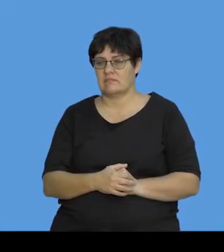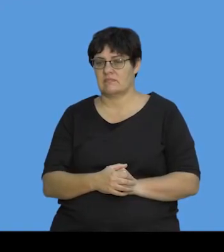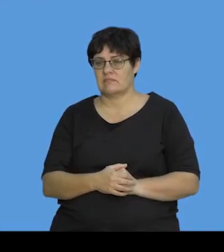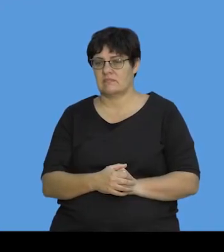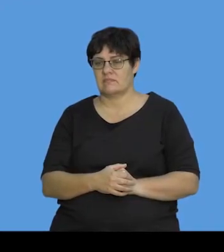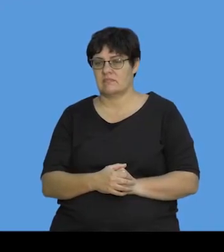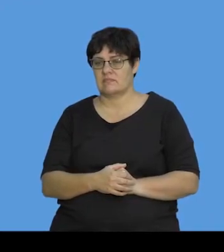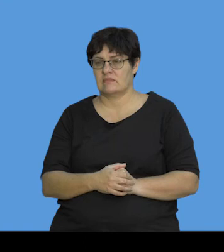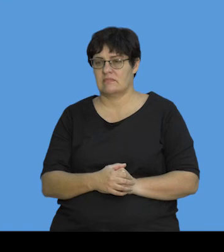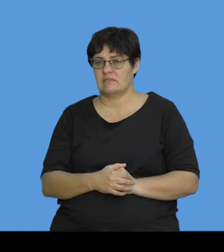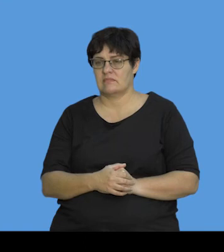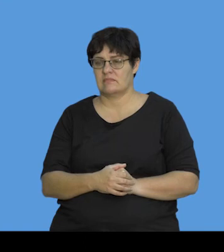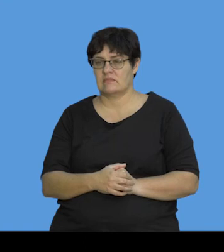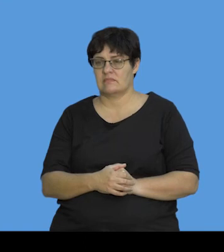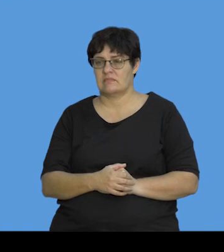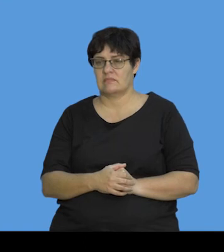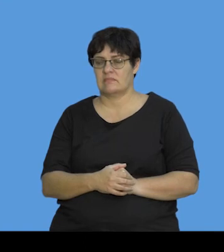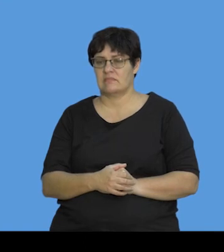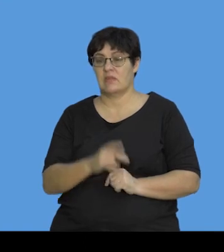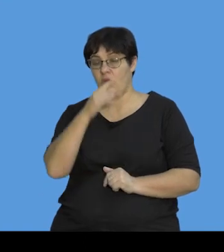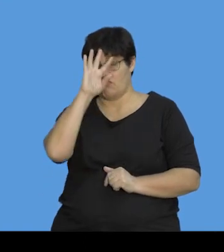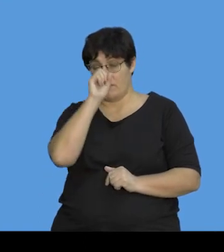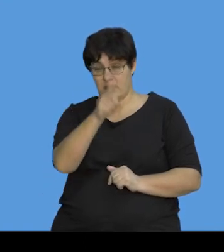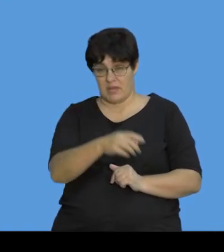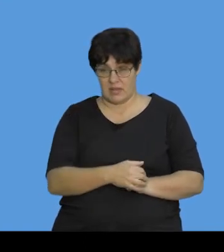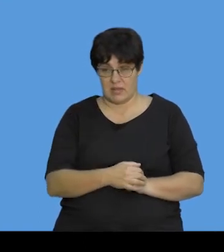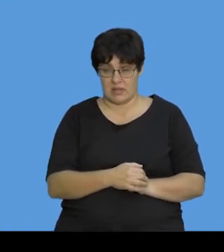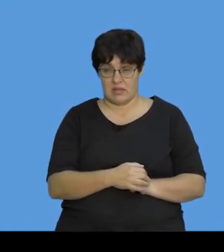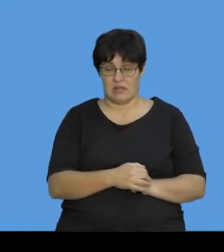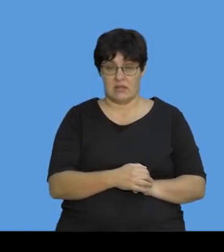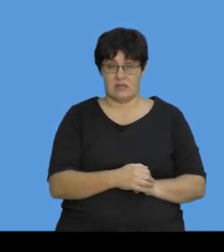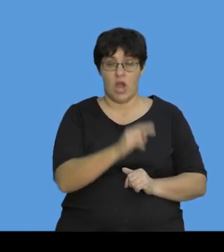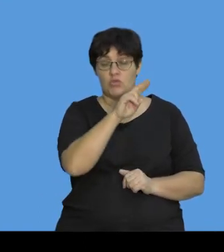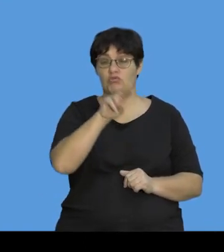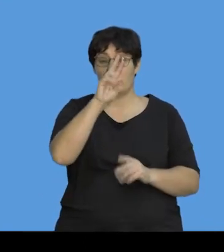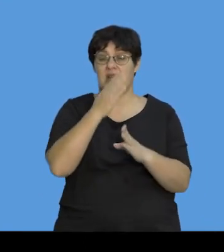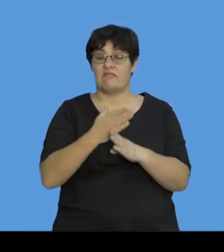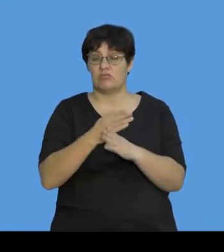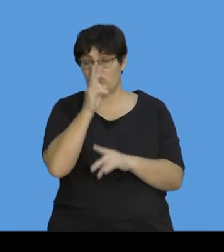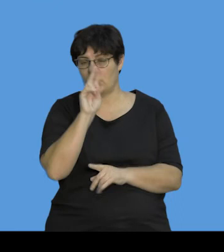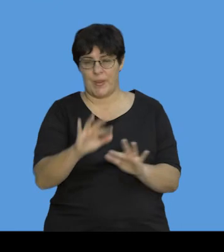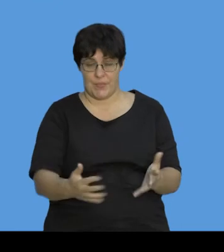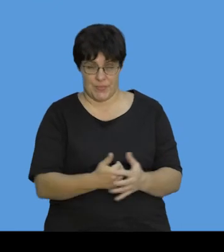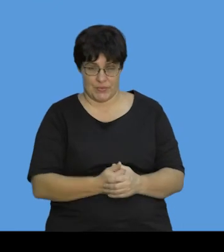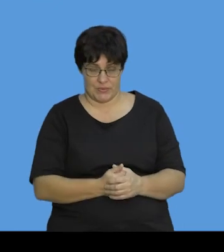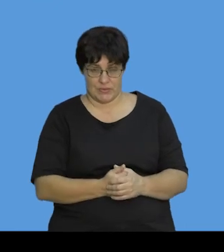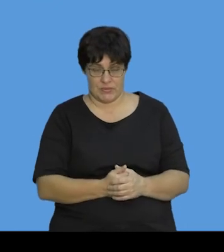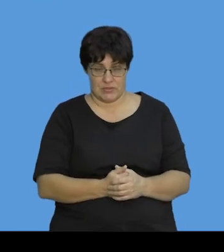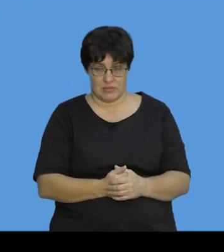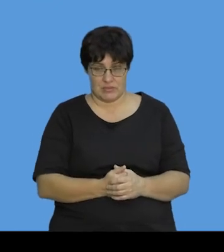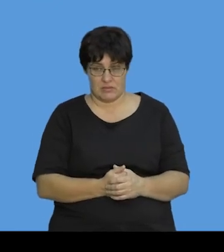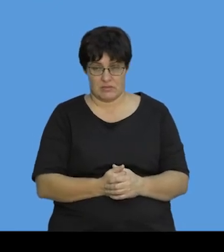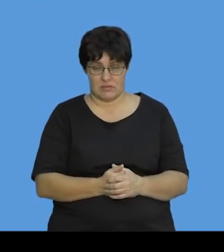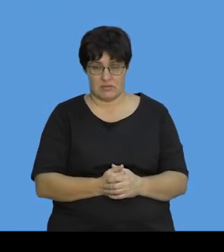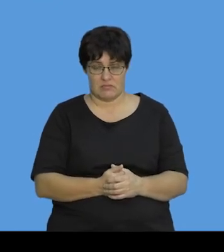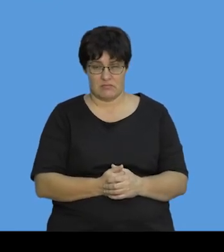that I've got space. So if we go here, I'm going to remind you what the quadratic function looks like,